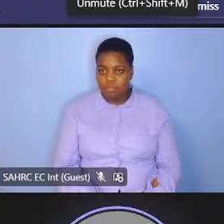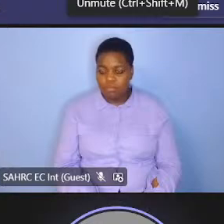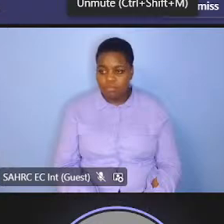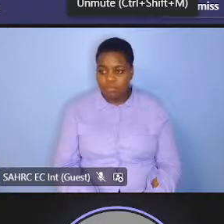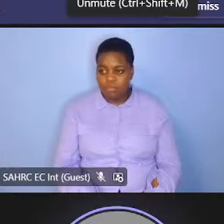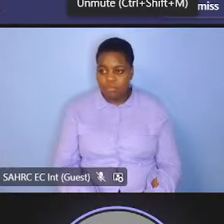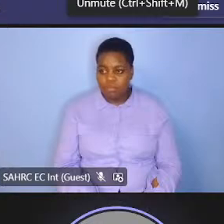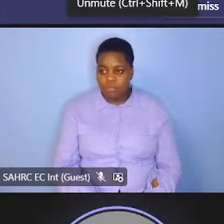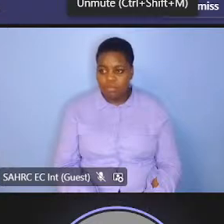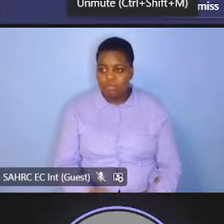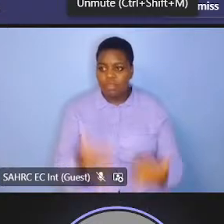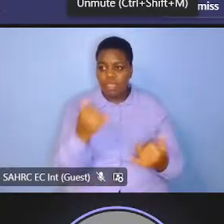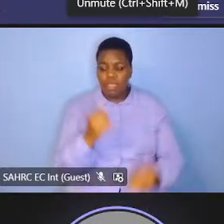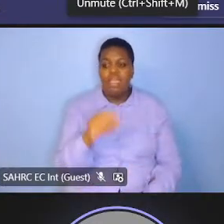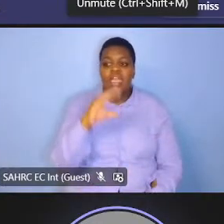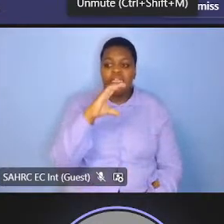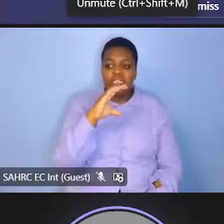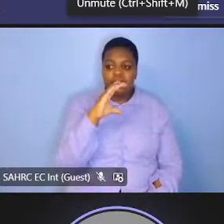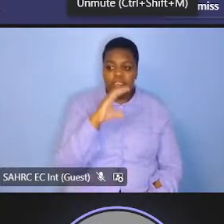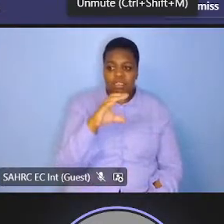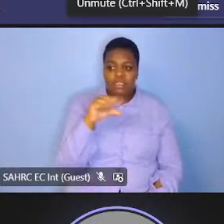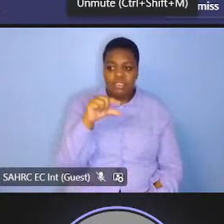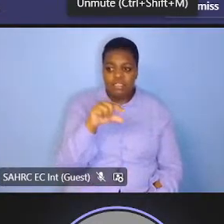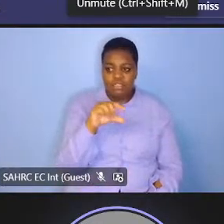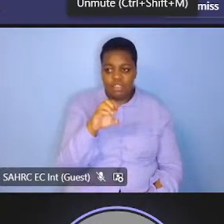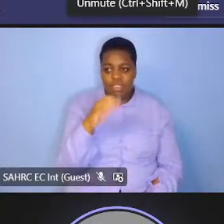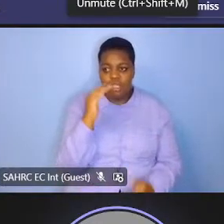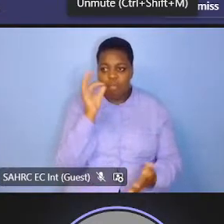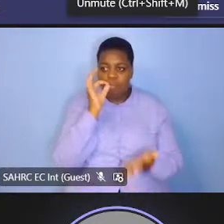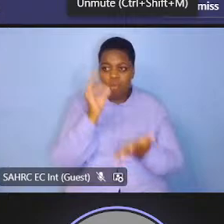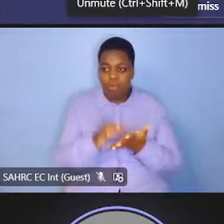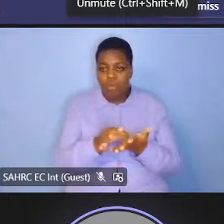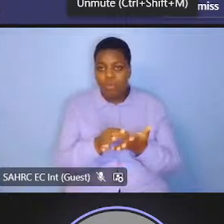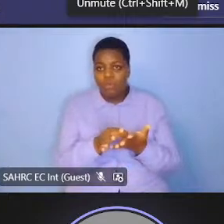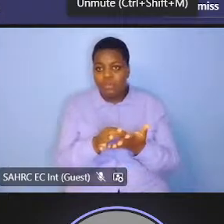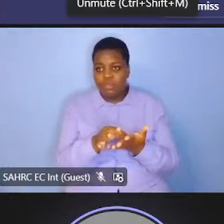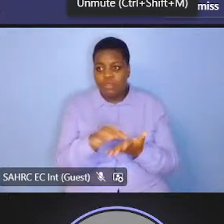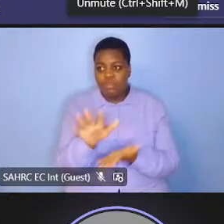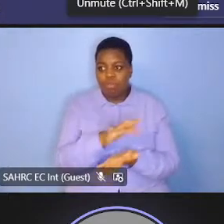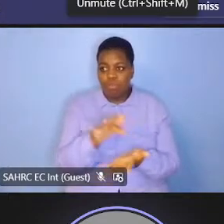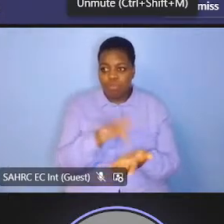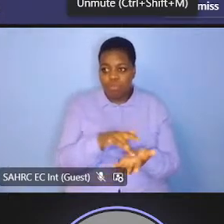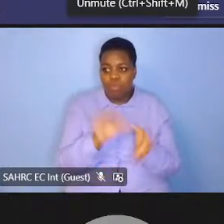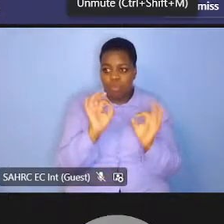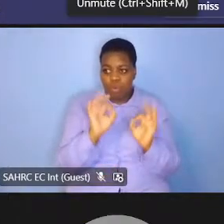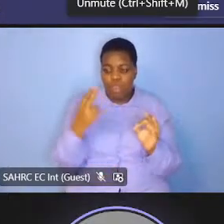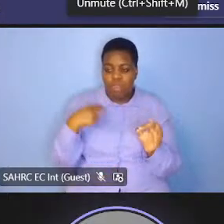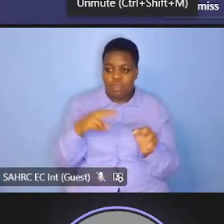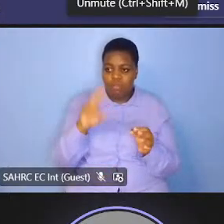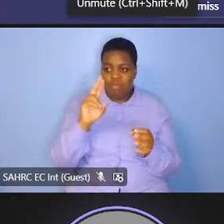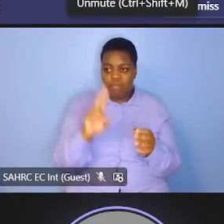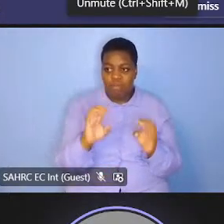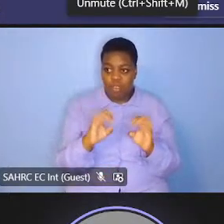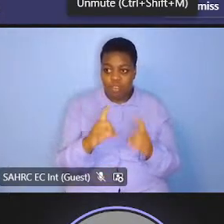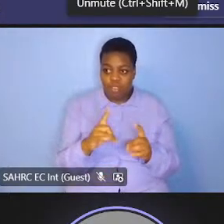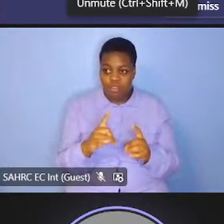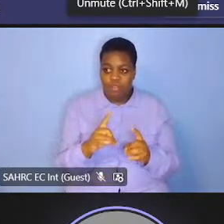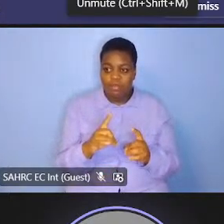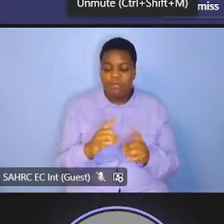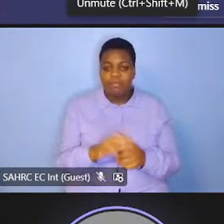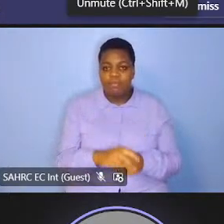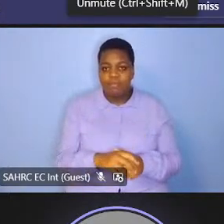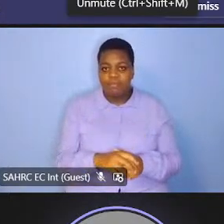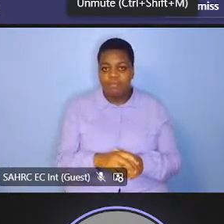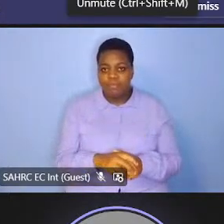Now, the CGE proposed position on school uniform guidelines and the right to education. The